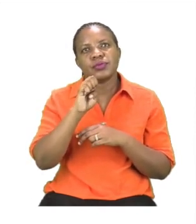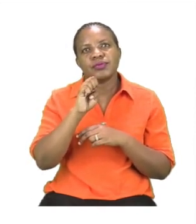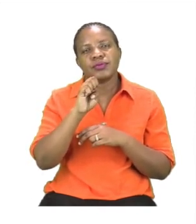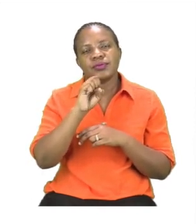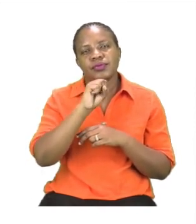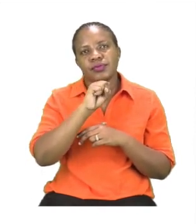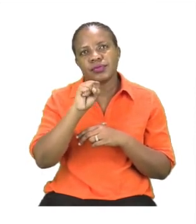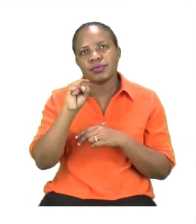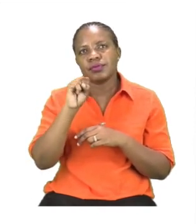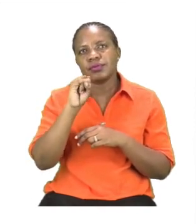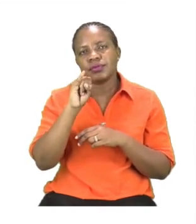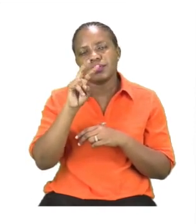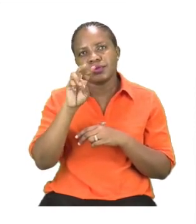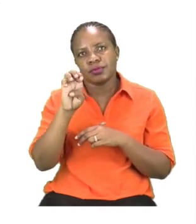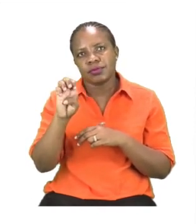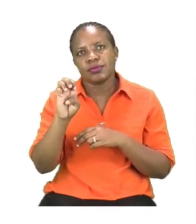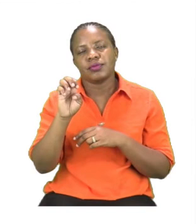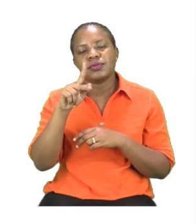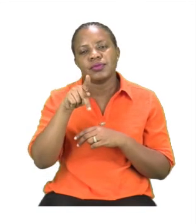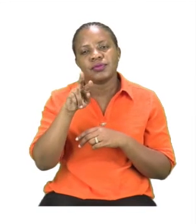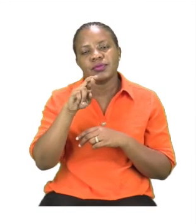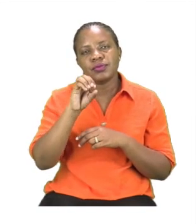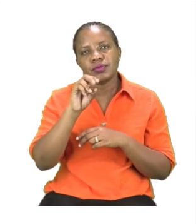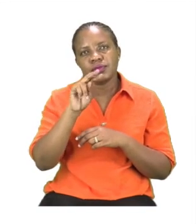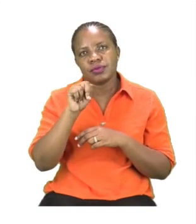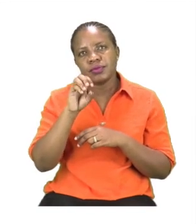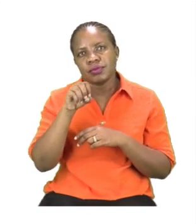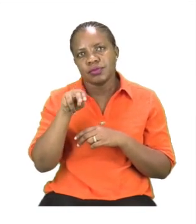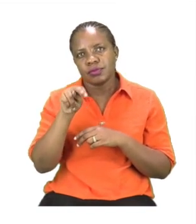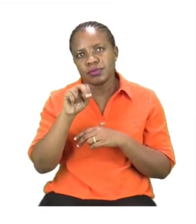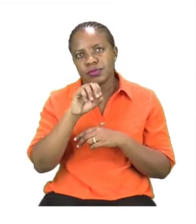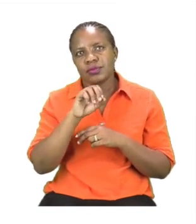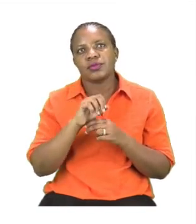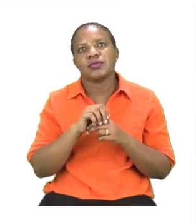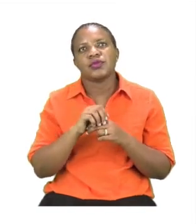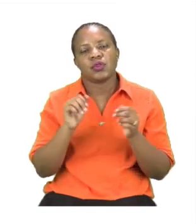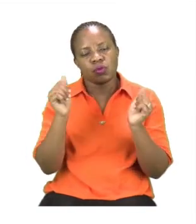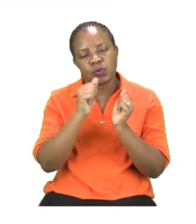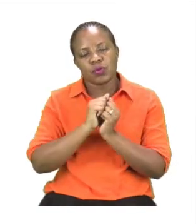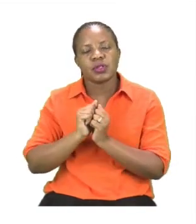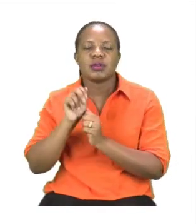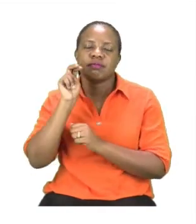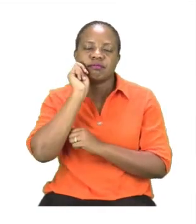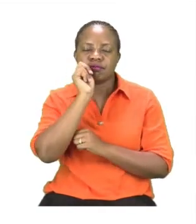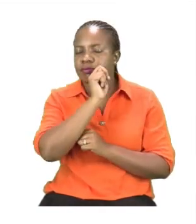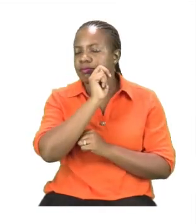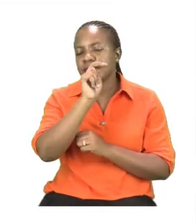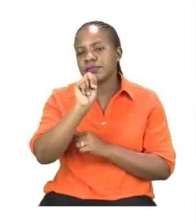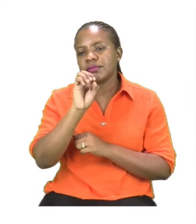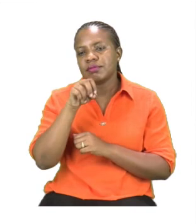to you. Let me read it again. I saw the dog